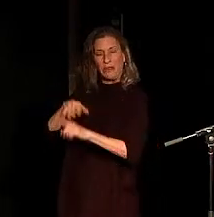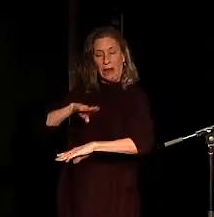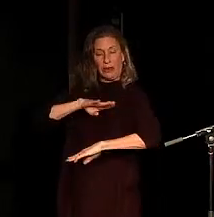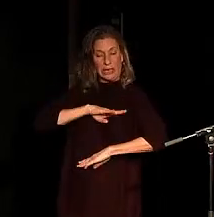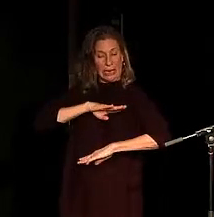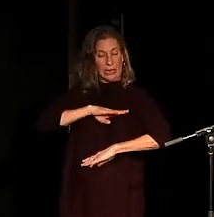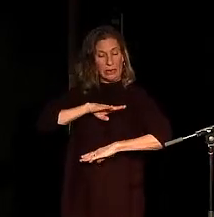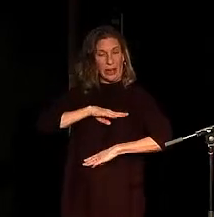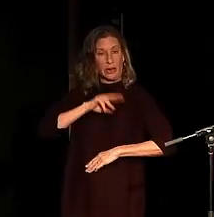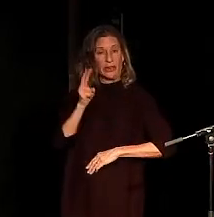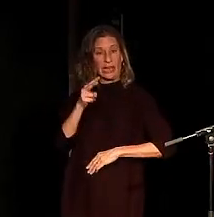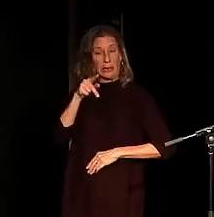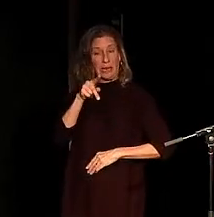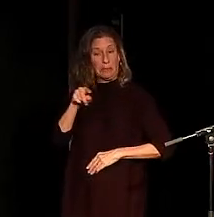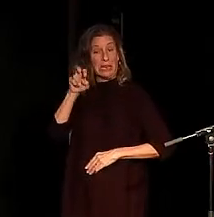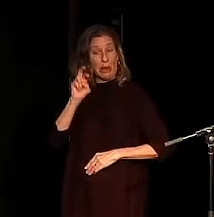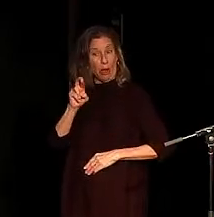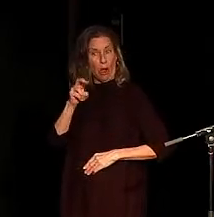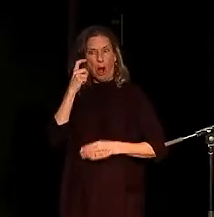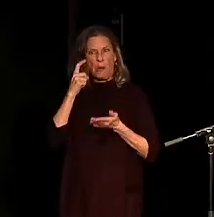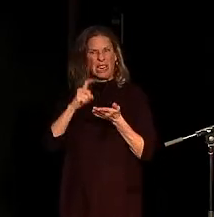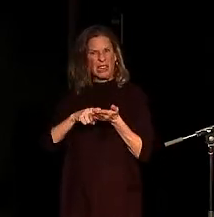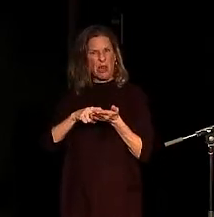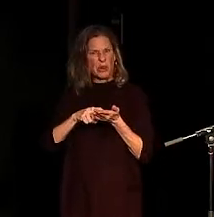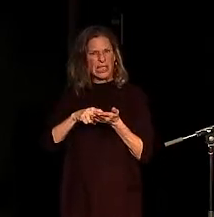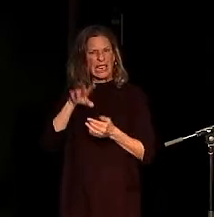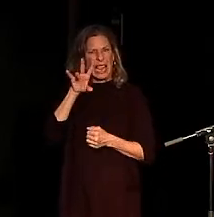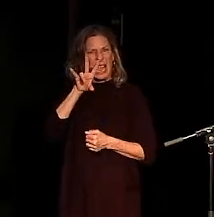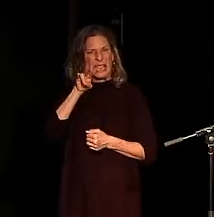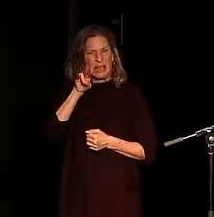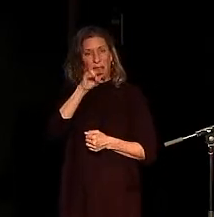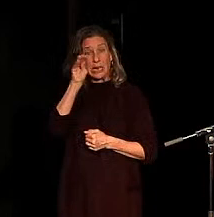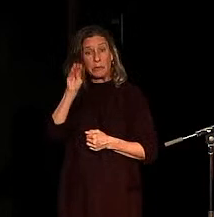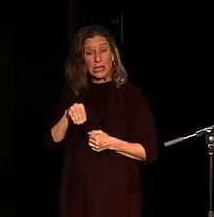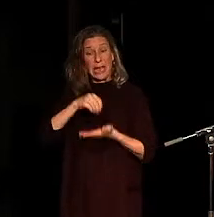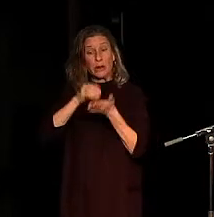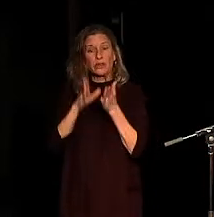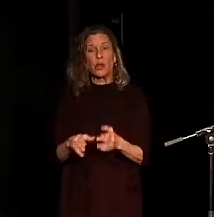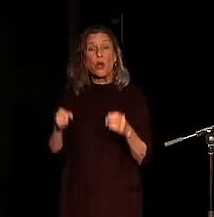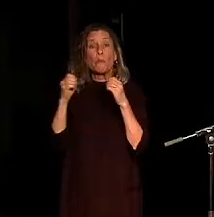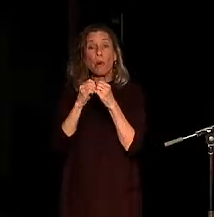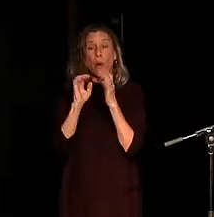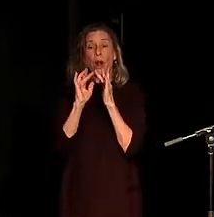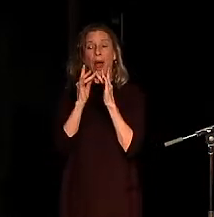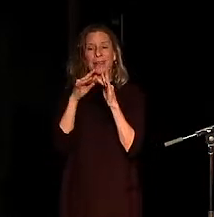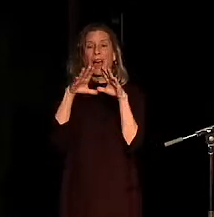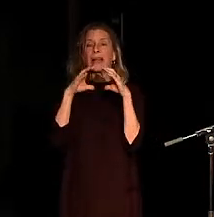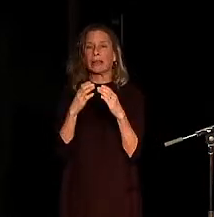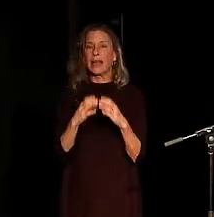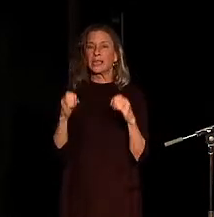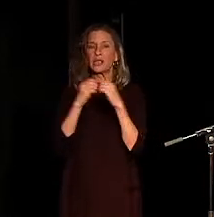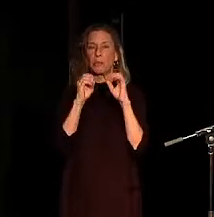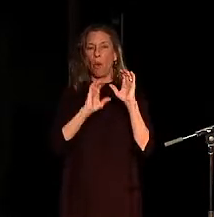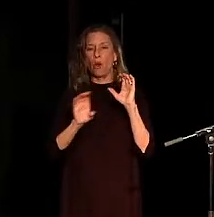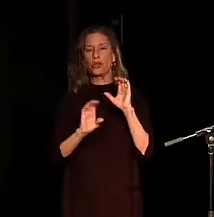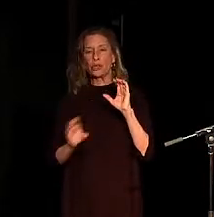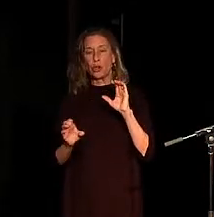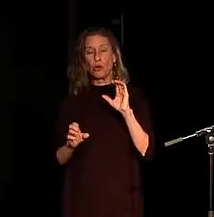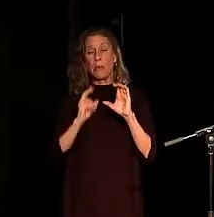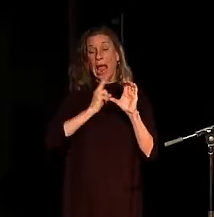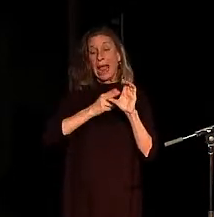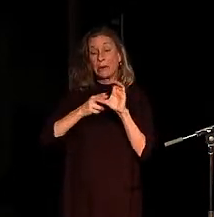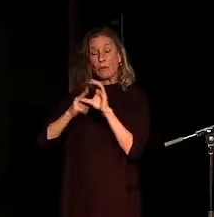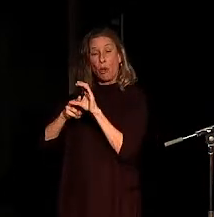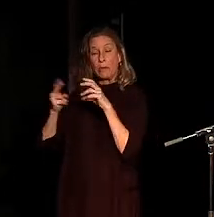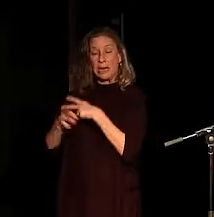second PPR. A key finding was that over 70% of students want more online classes. Given that enrollment in